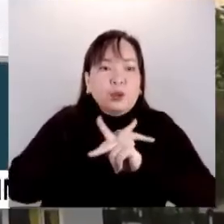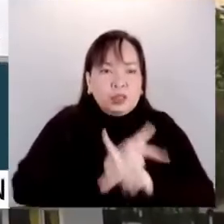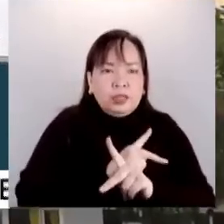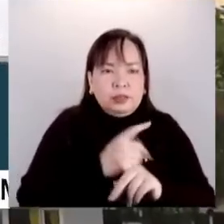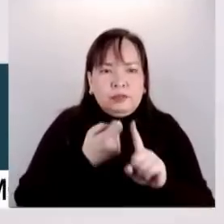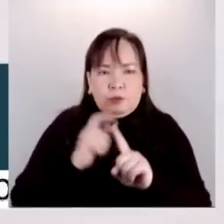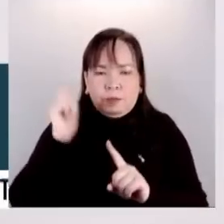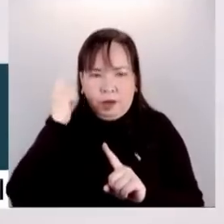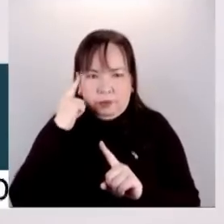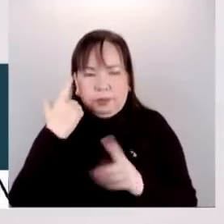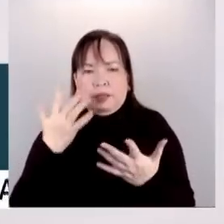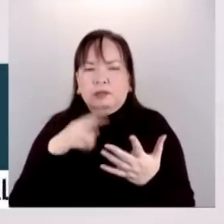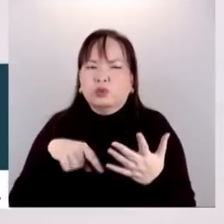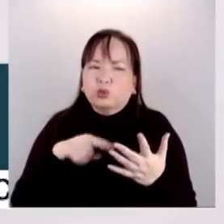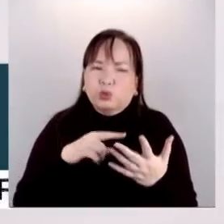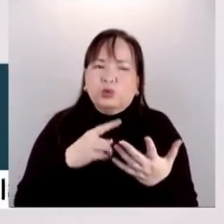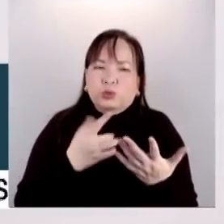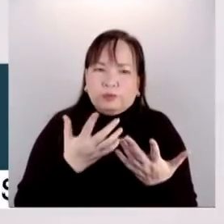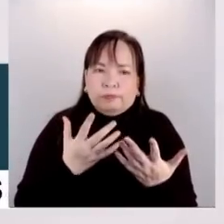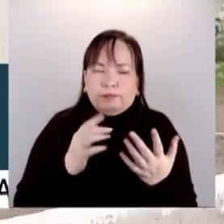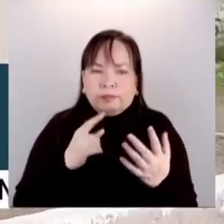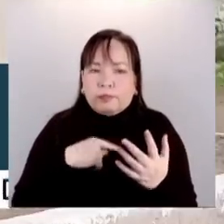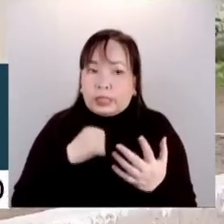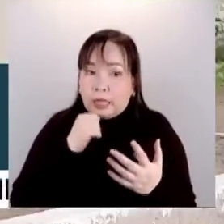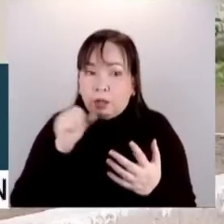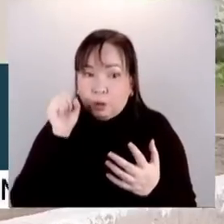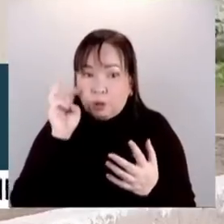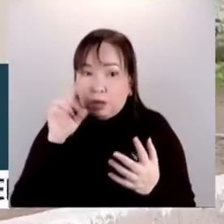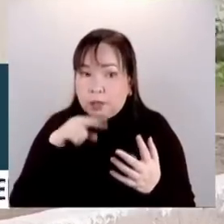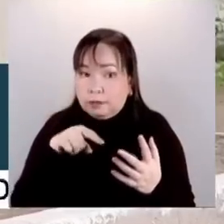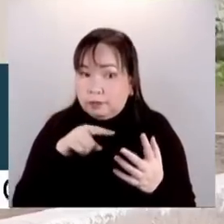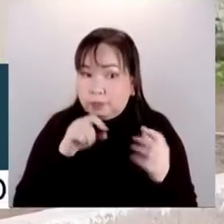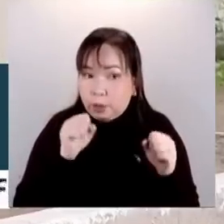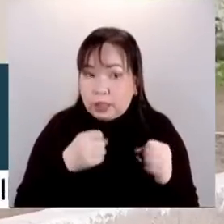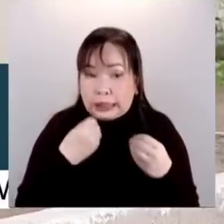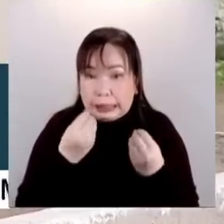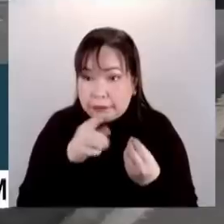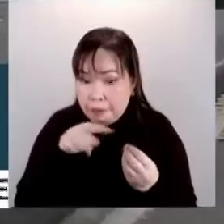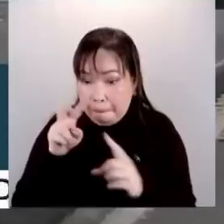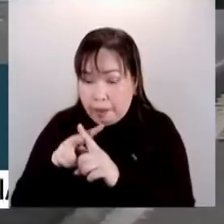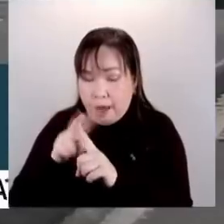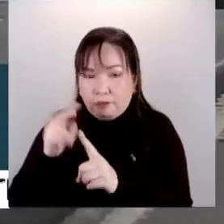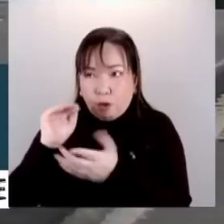look after their safety. He's not aware, though, if the inmates have applied for executive clemency.